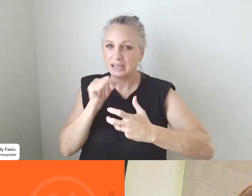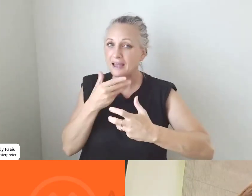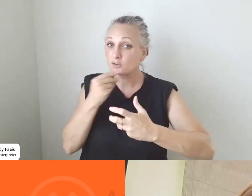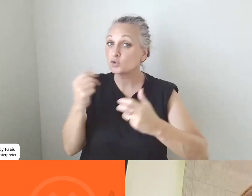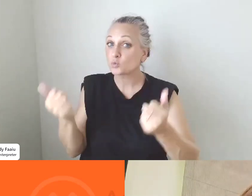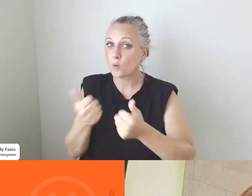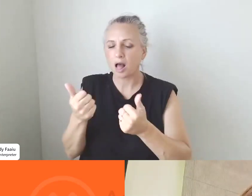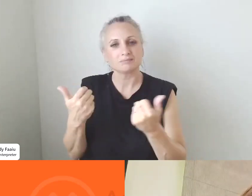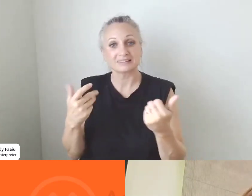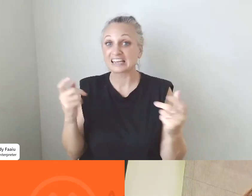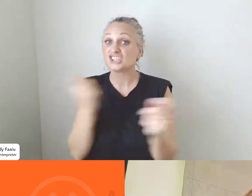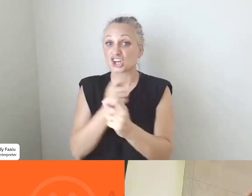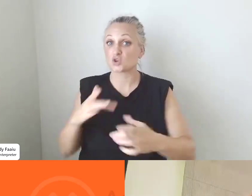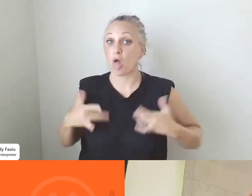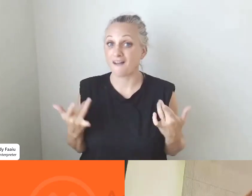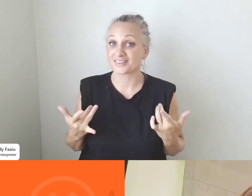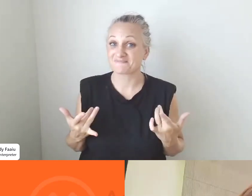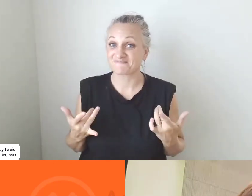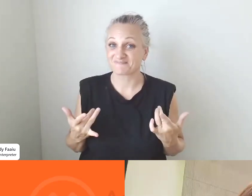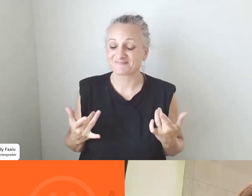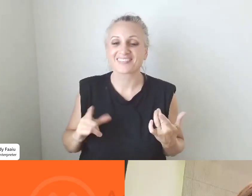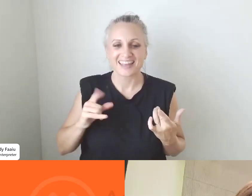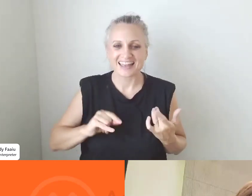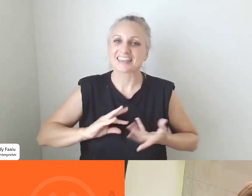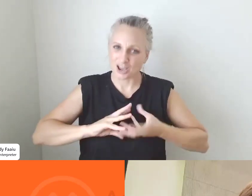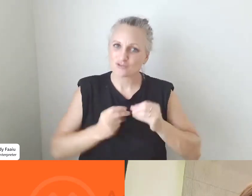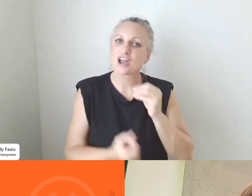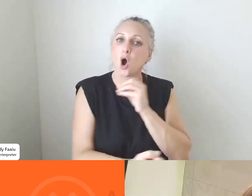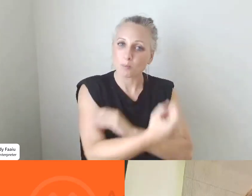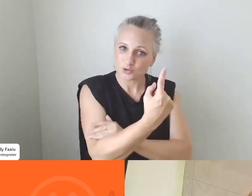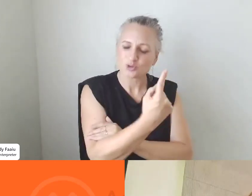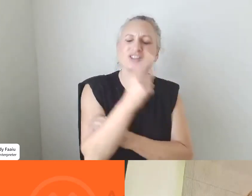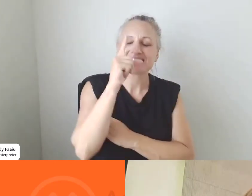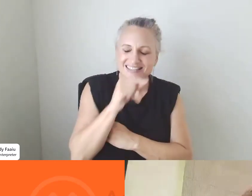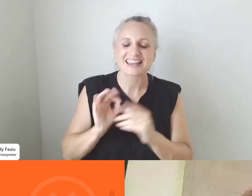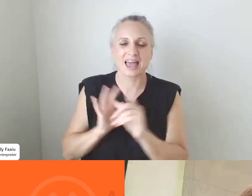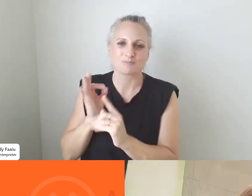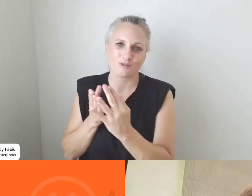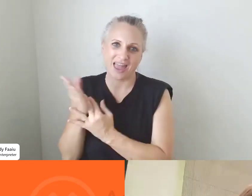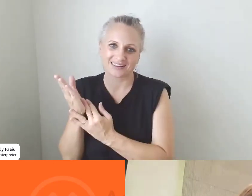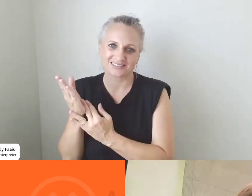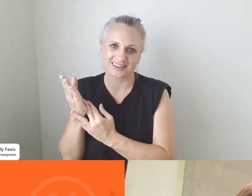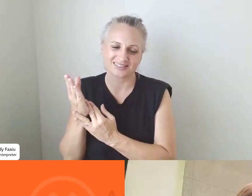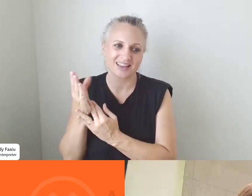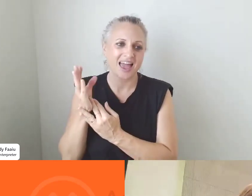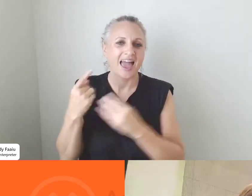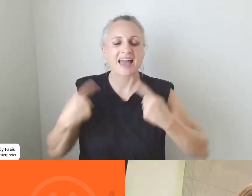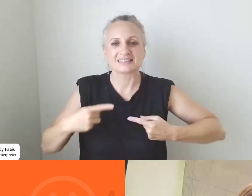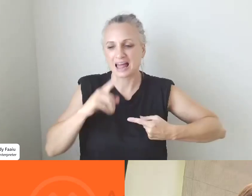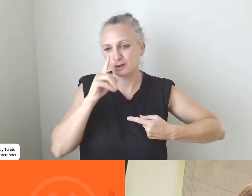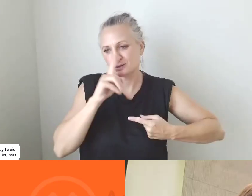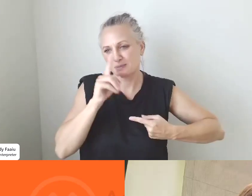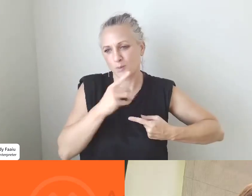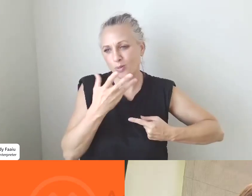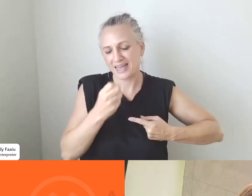game changer. Creates opportunities, improves access, and allows people with disabilities to contribute